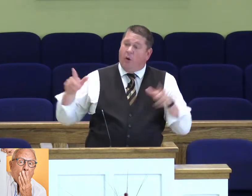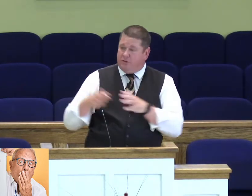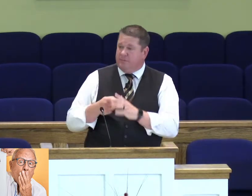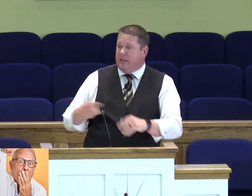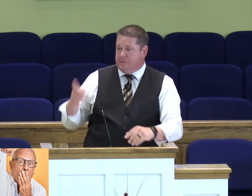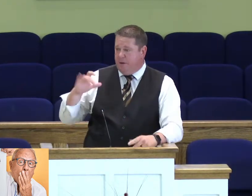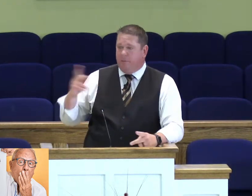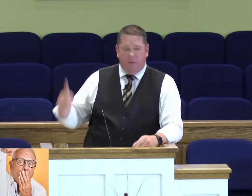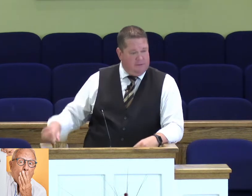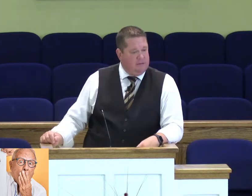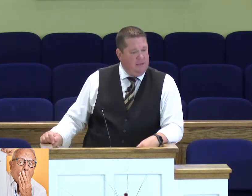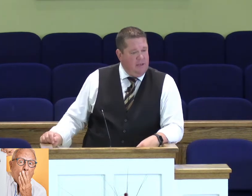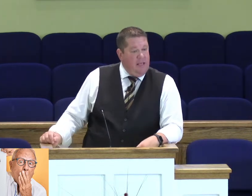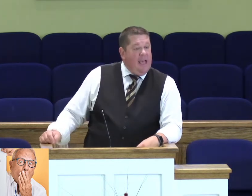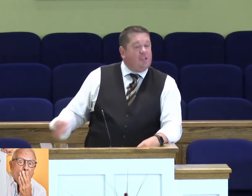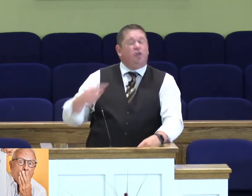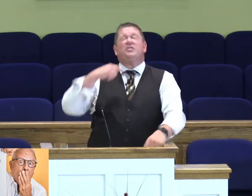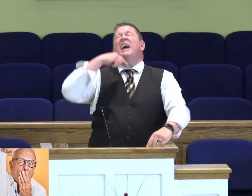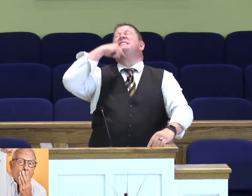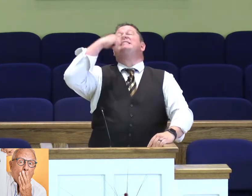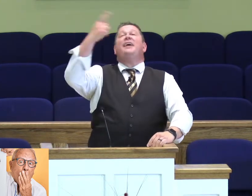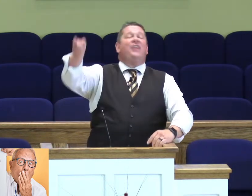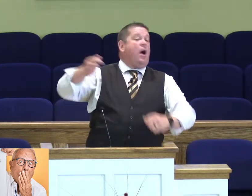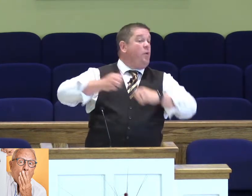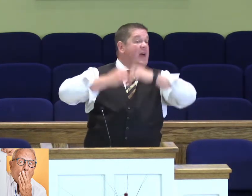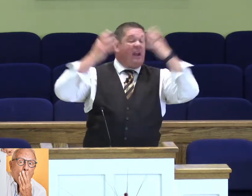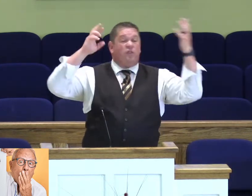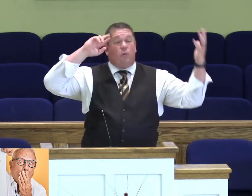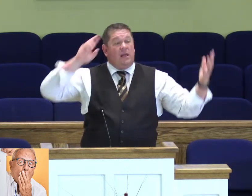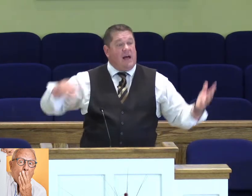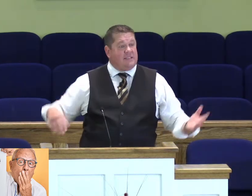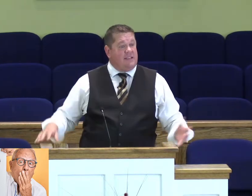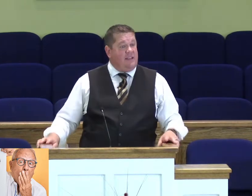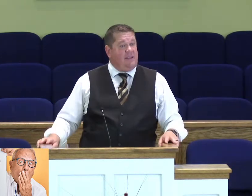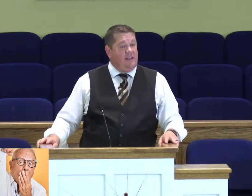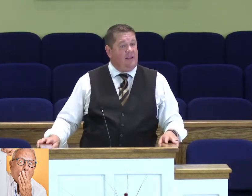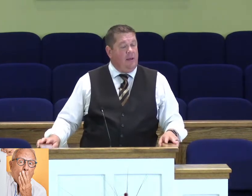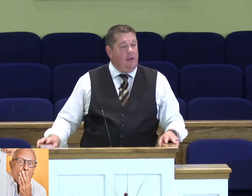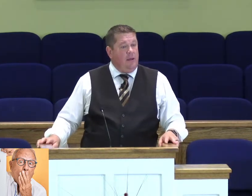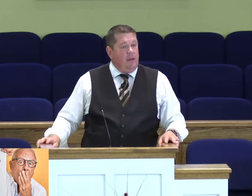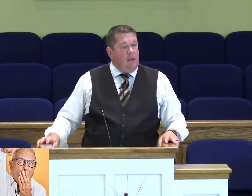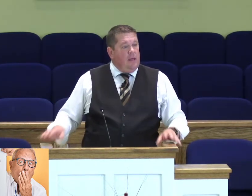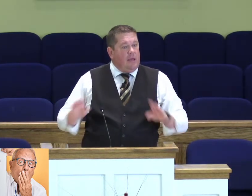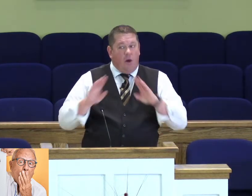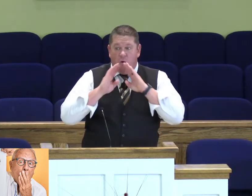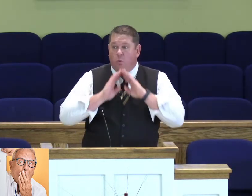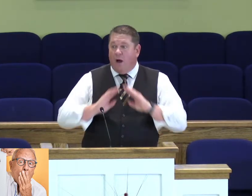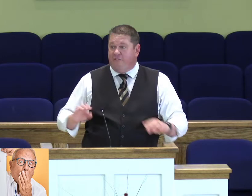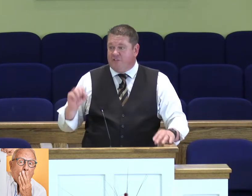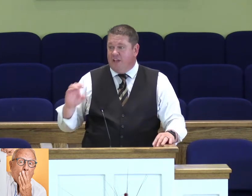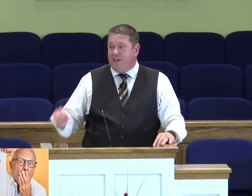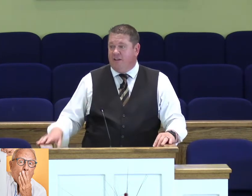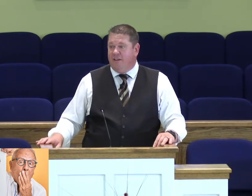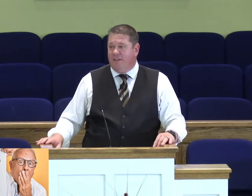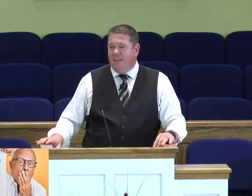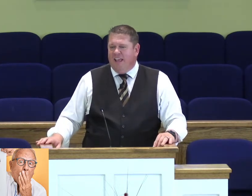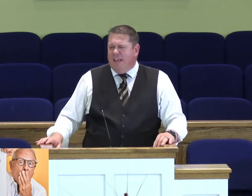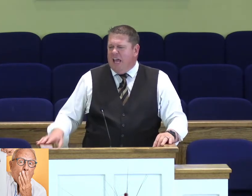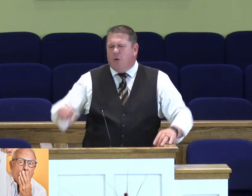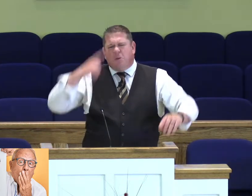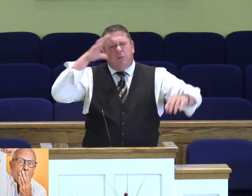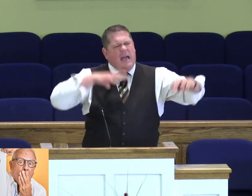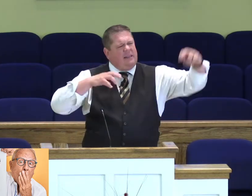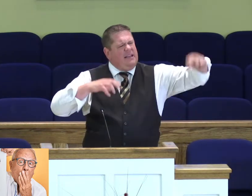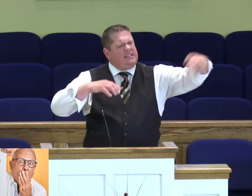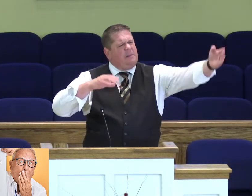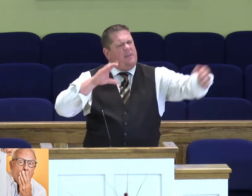gets a little awkward sometimes in public places. As soon as I said that without even realizing it, it got real quiet for a second.